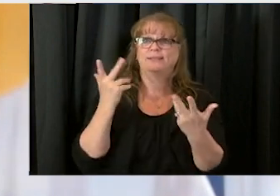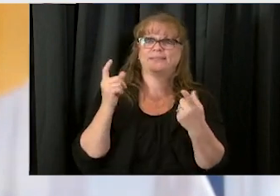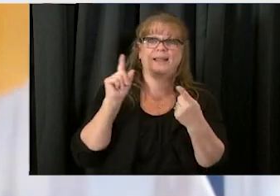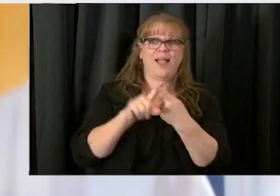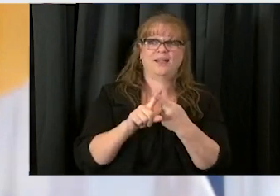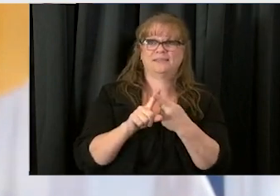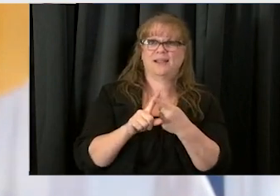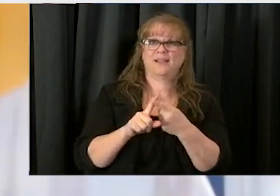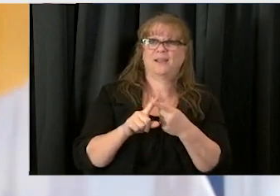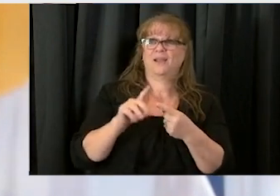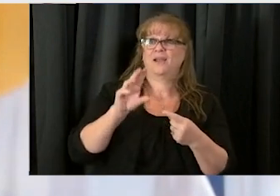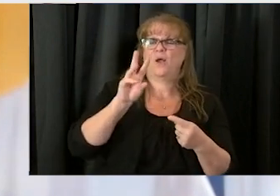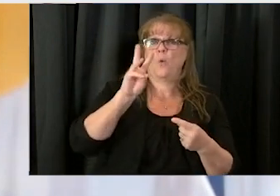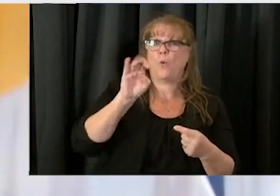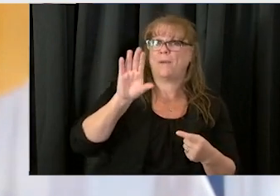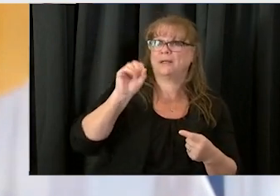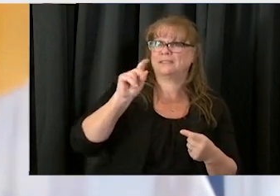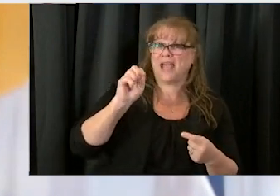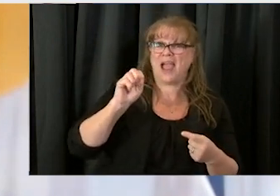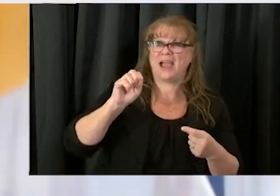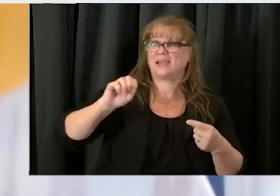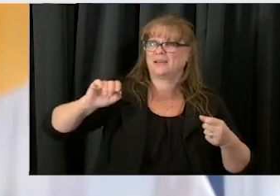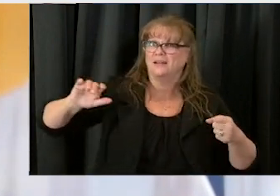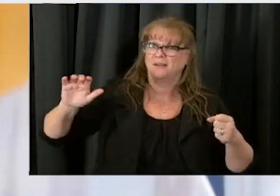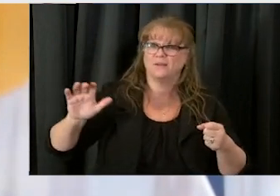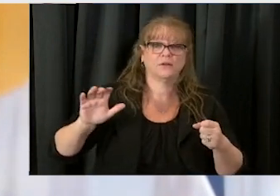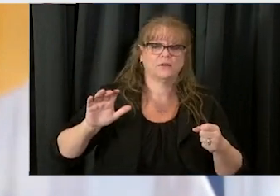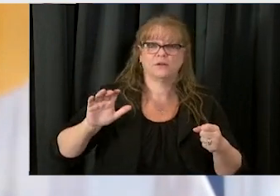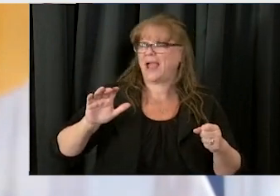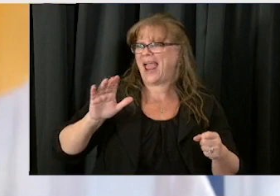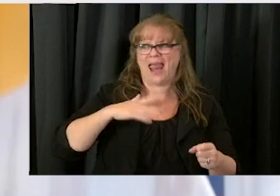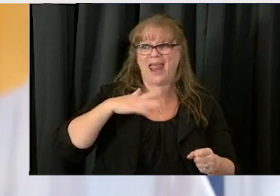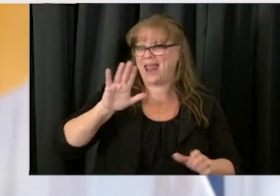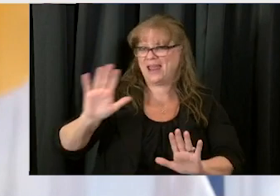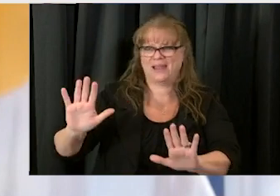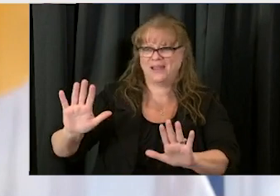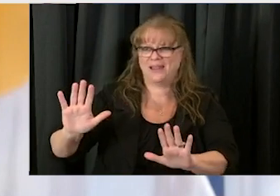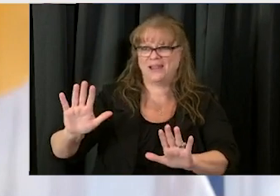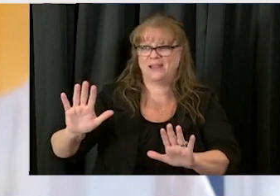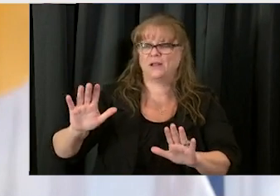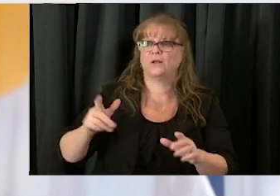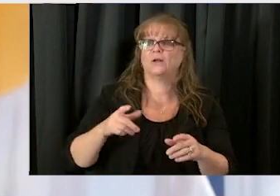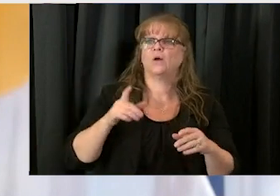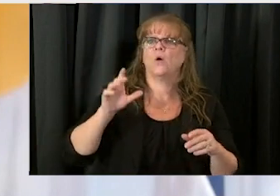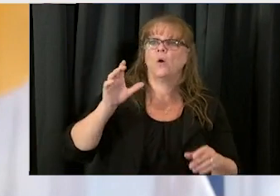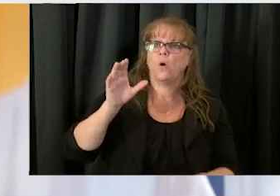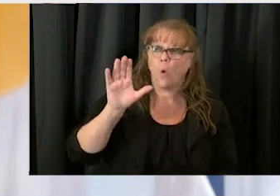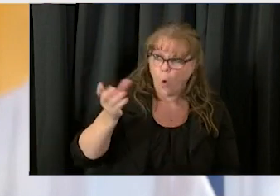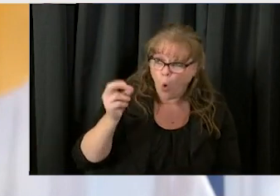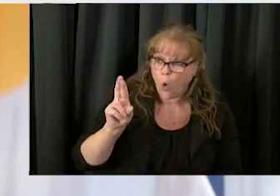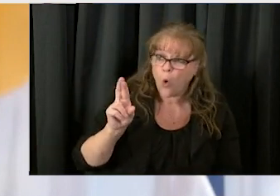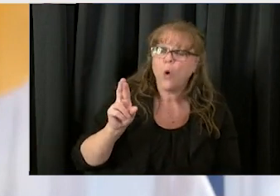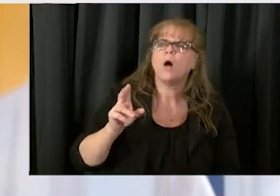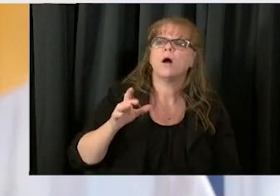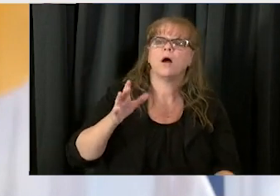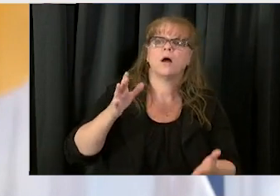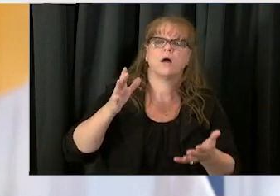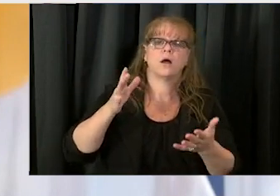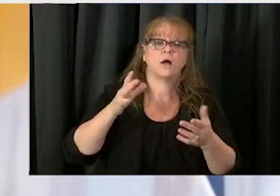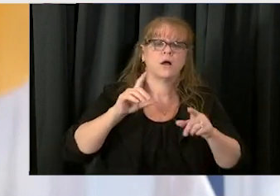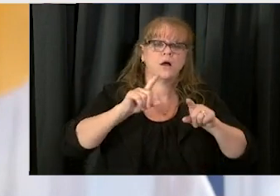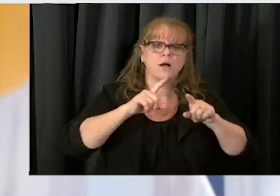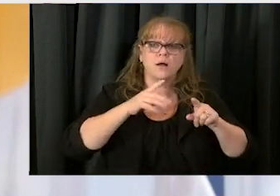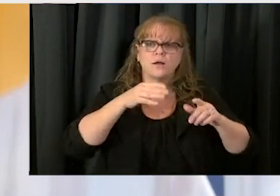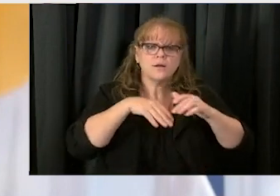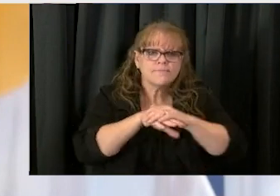then. The other way is what I think is the path that makes sense to save lives, which is, of course, more chaotic because you're building the car